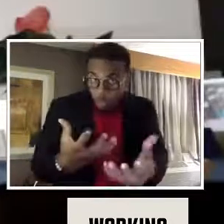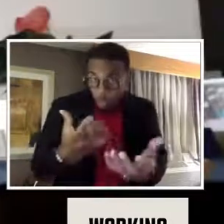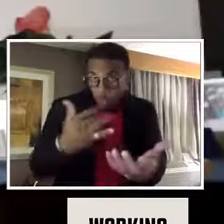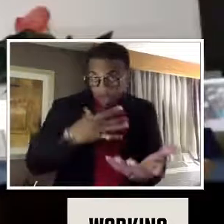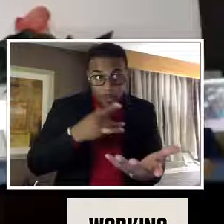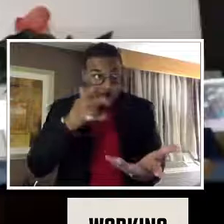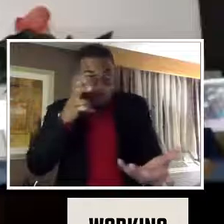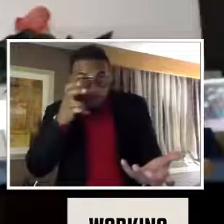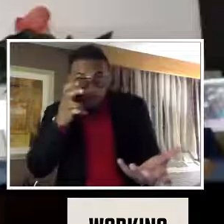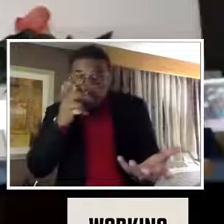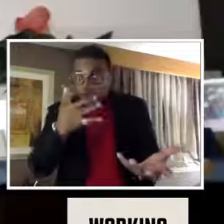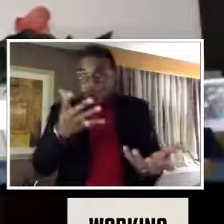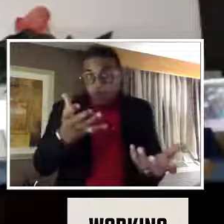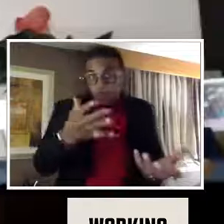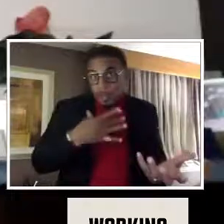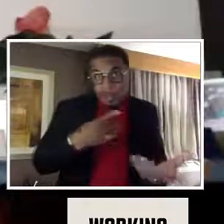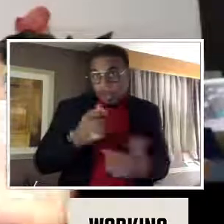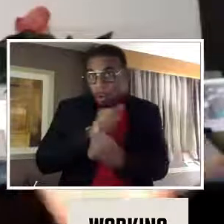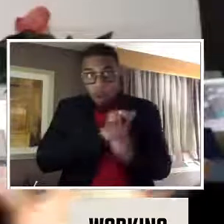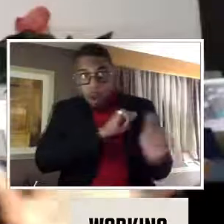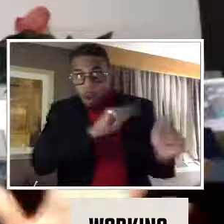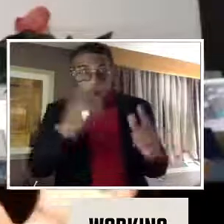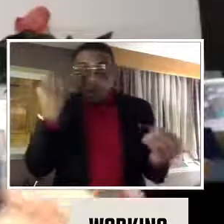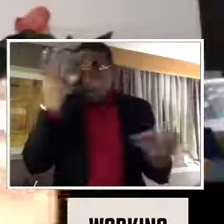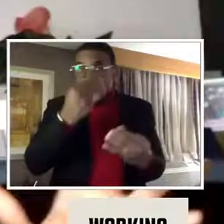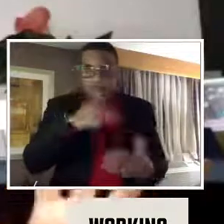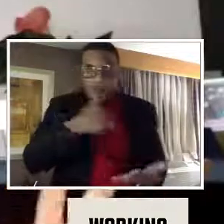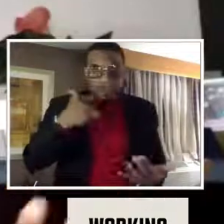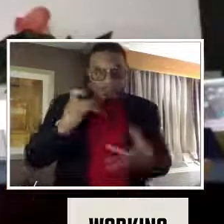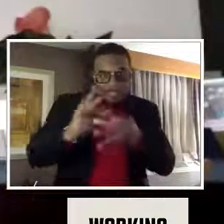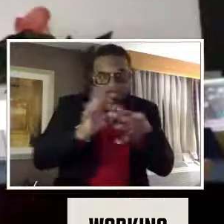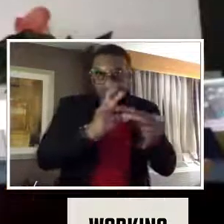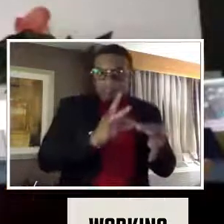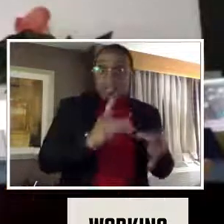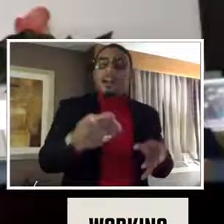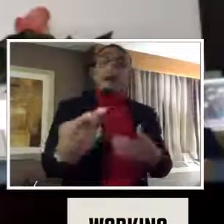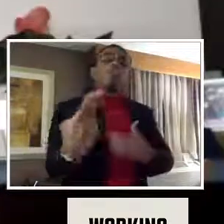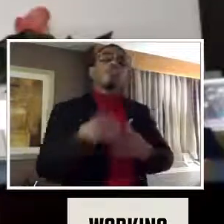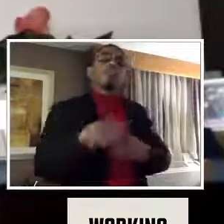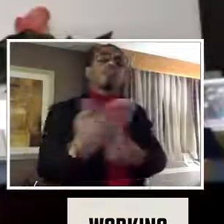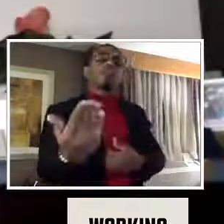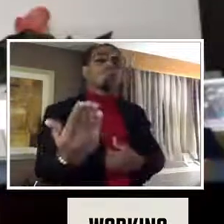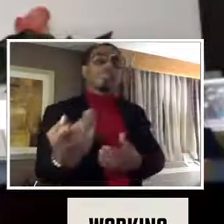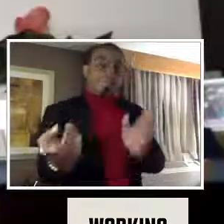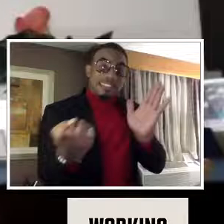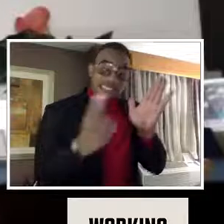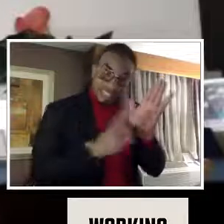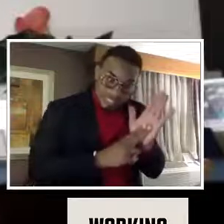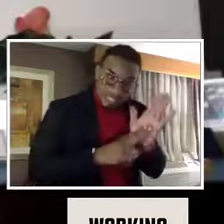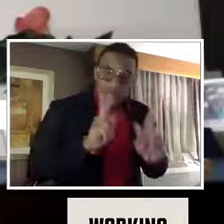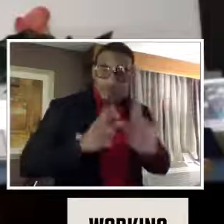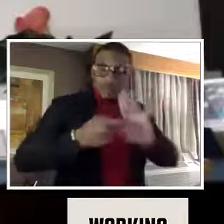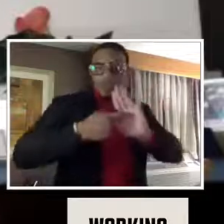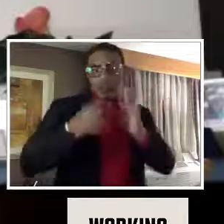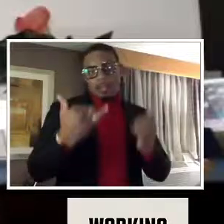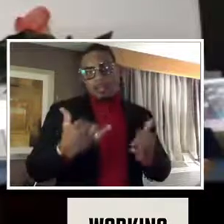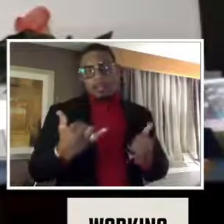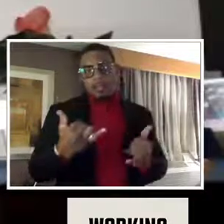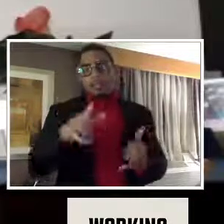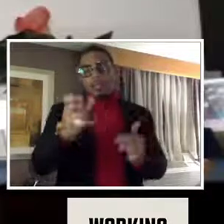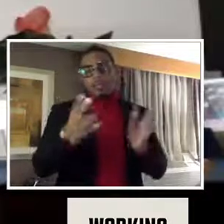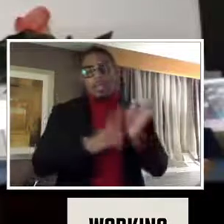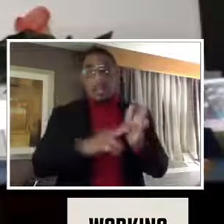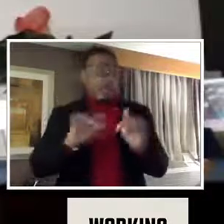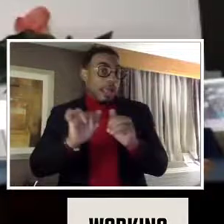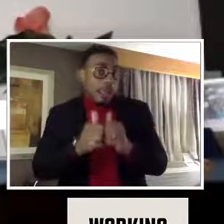you're hearing at all, and if you liked what all of our beautiful members just said, join us and sign the People's Charter now. Now, you could